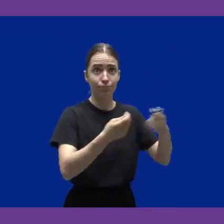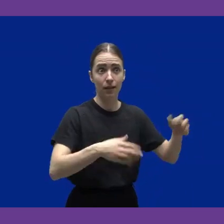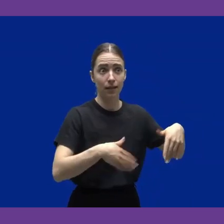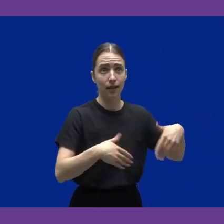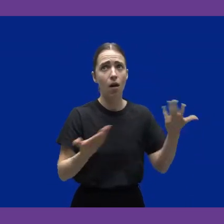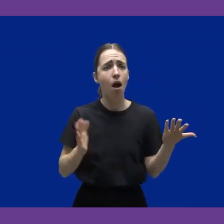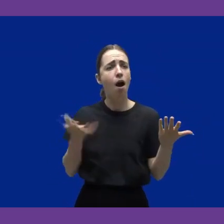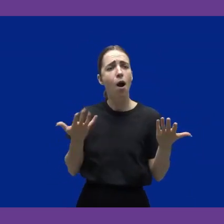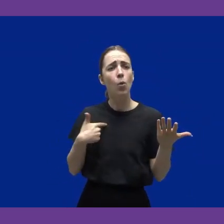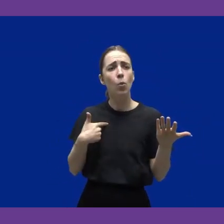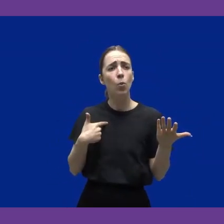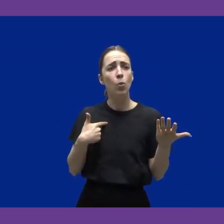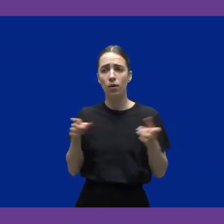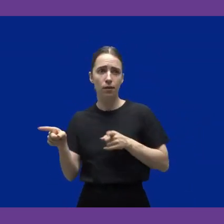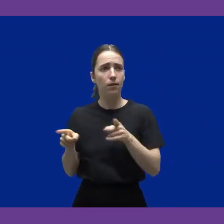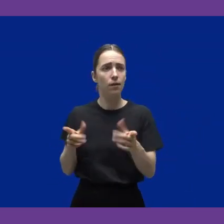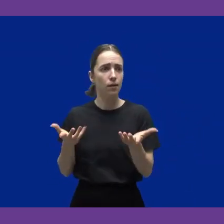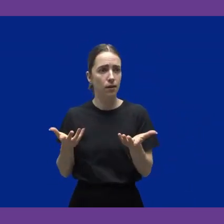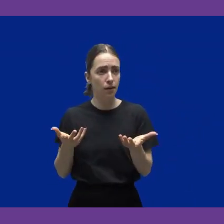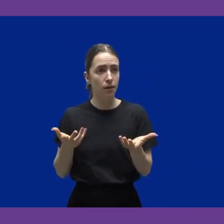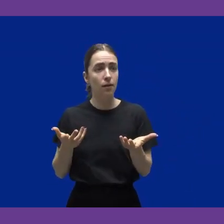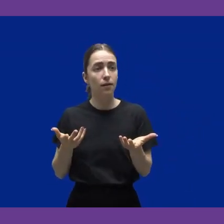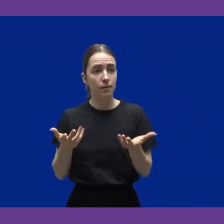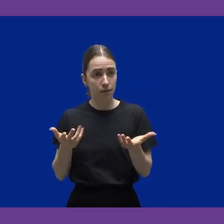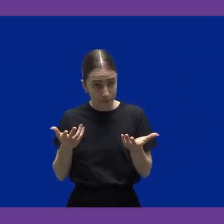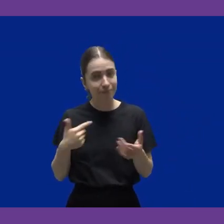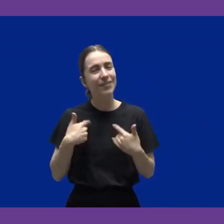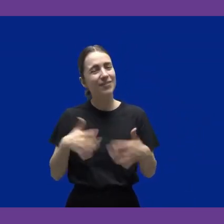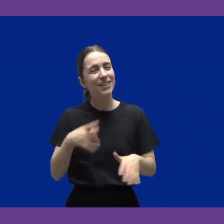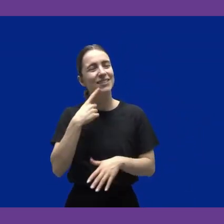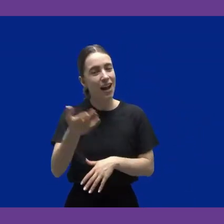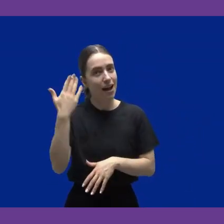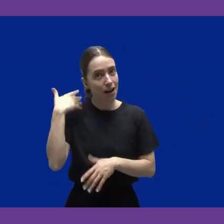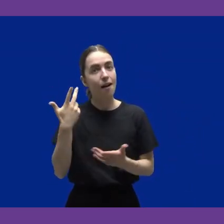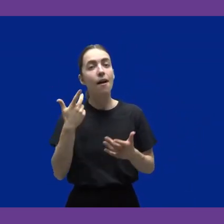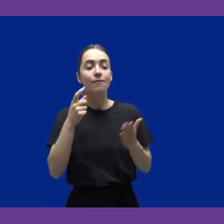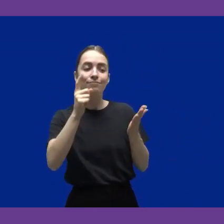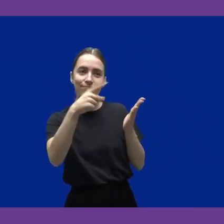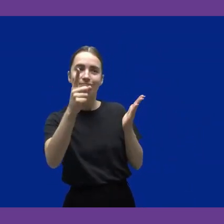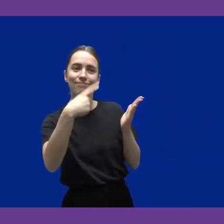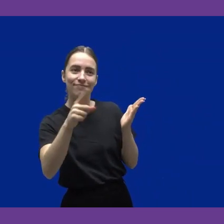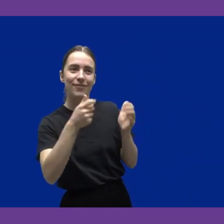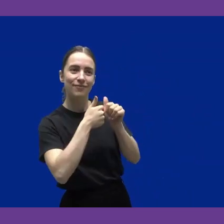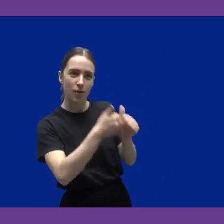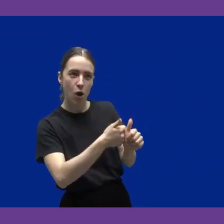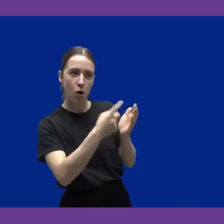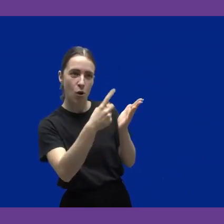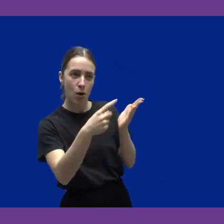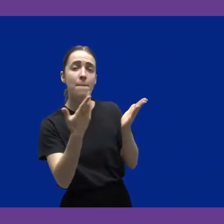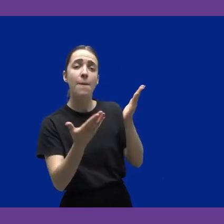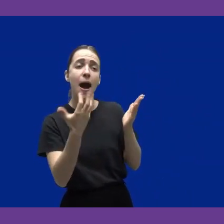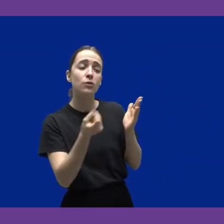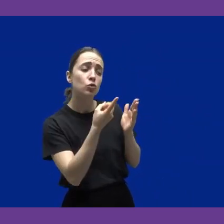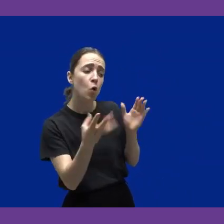With 31549, there are many parts that haven't had a very, very big change. There are parts